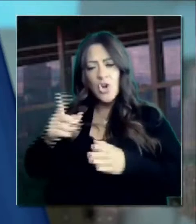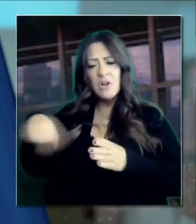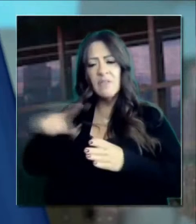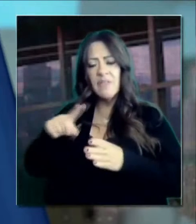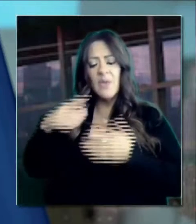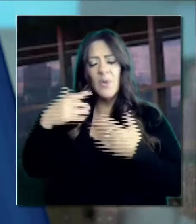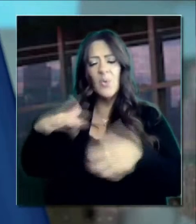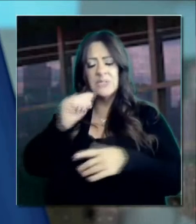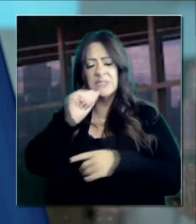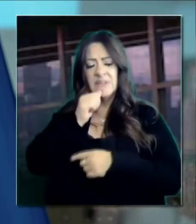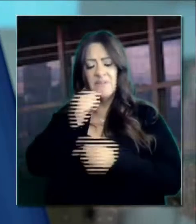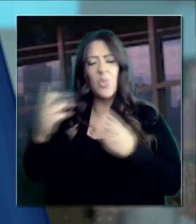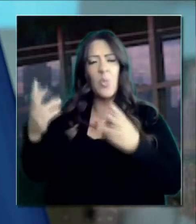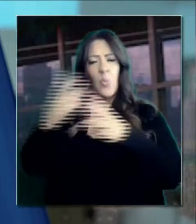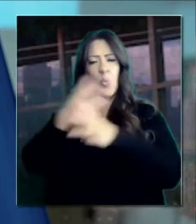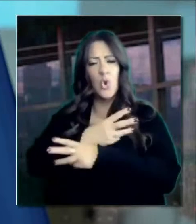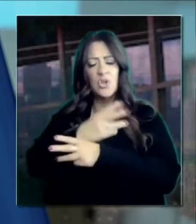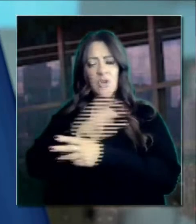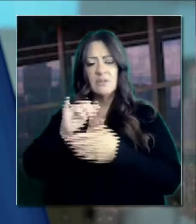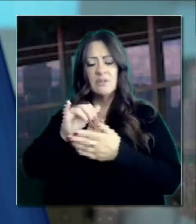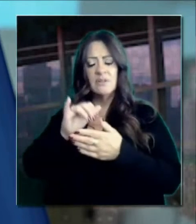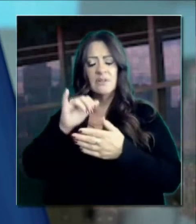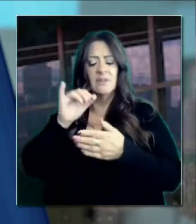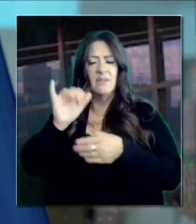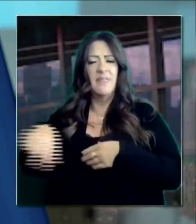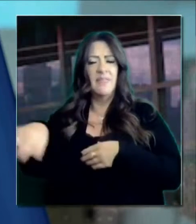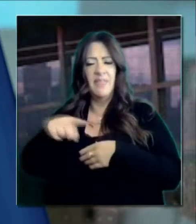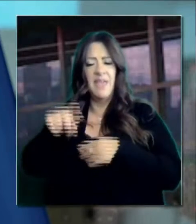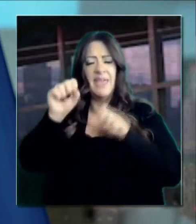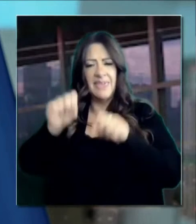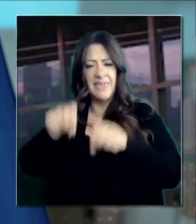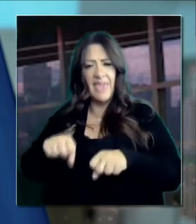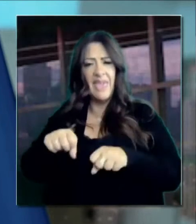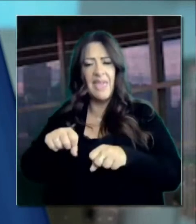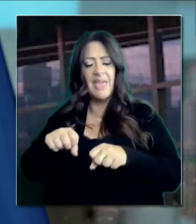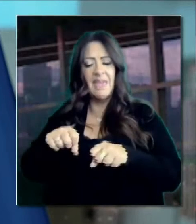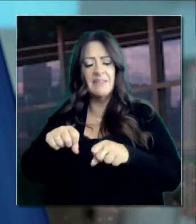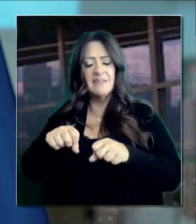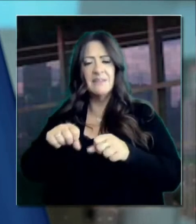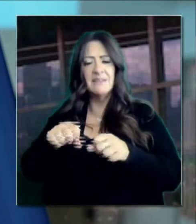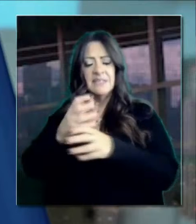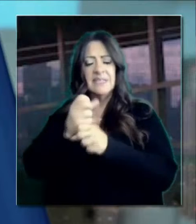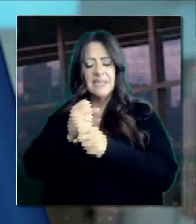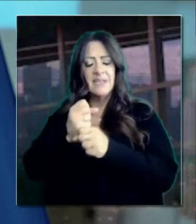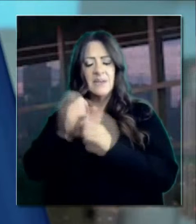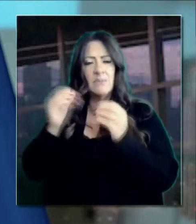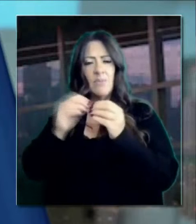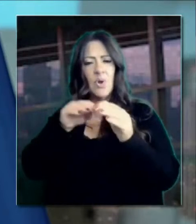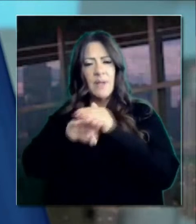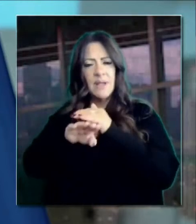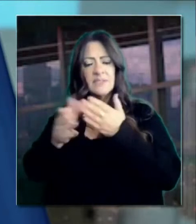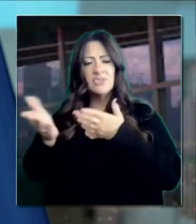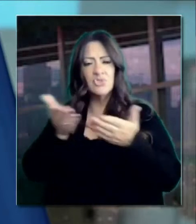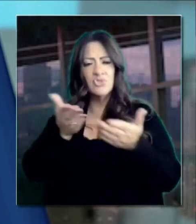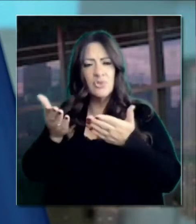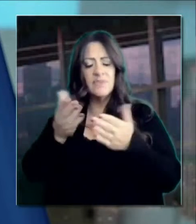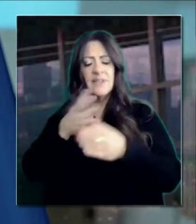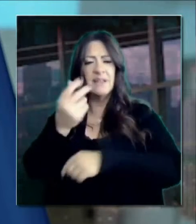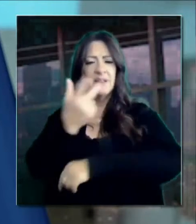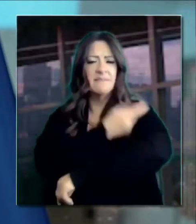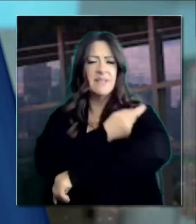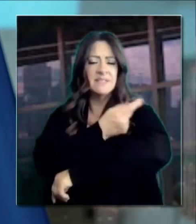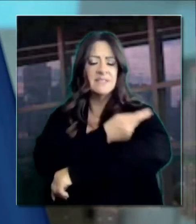hit so hard, don't get crowded to the end of these initial priority tiers that have gotten much bigger, even as a vaccine remains